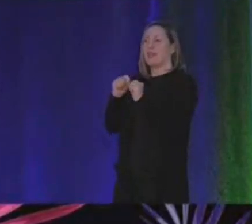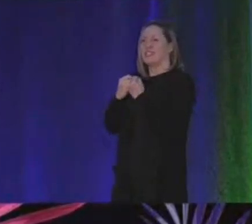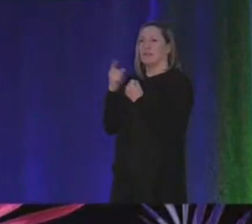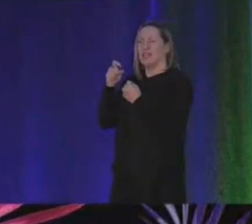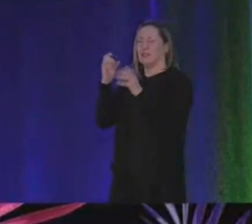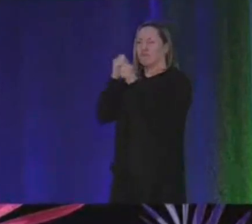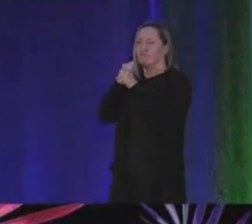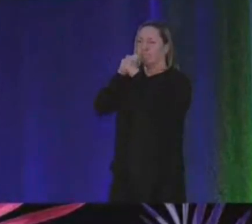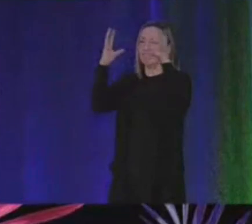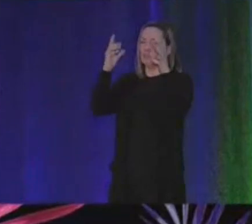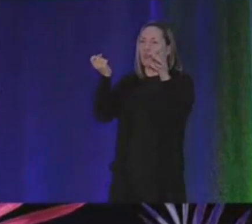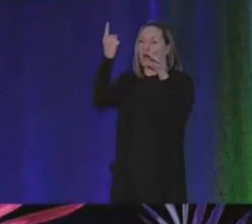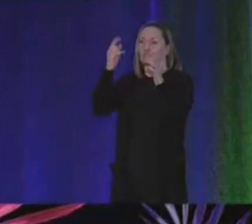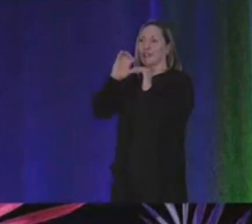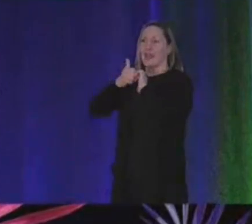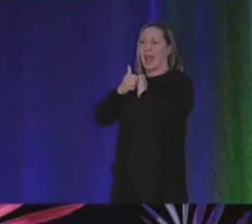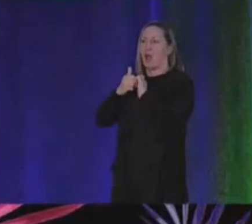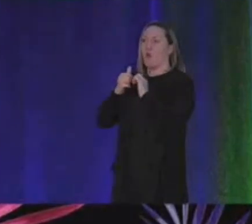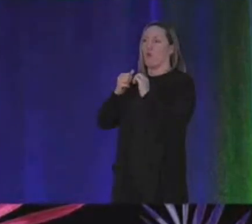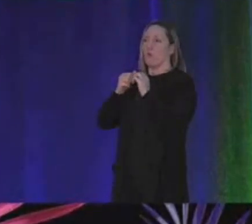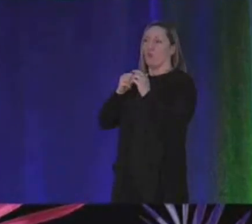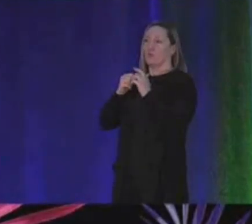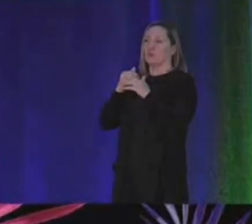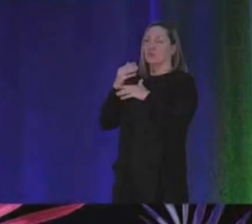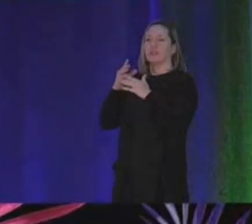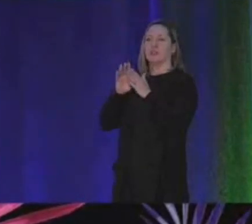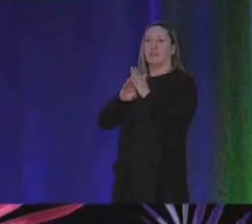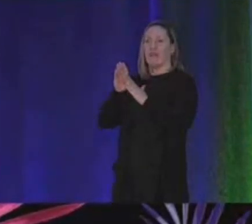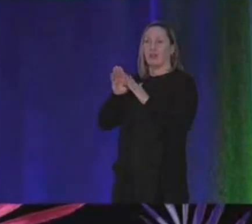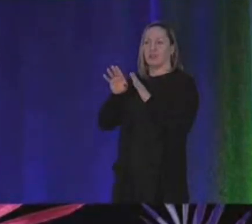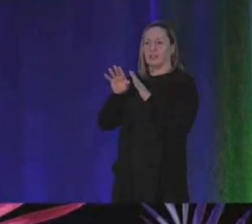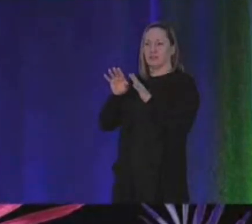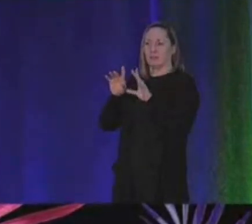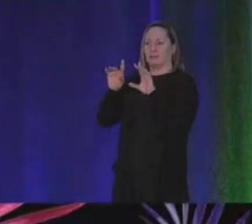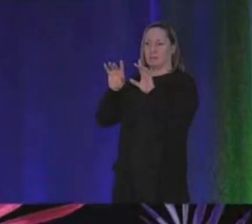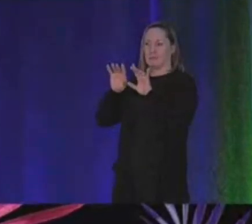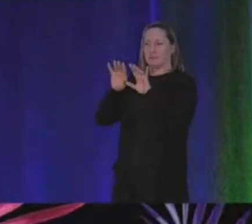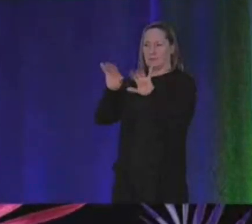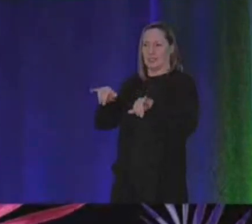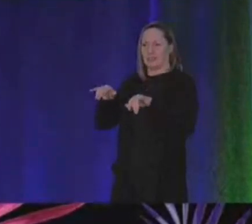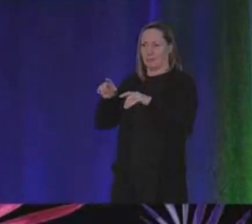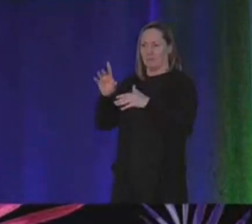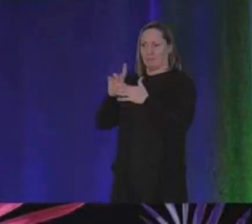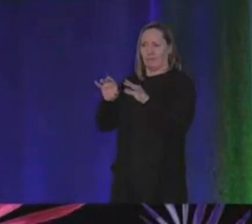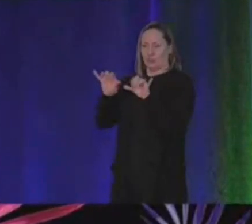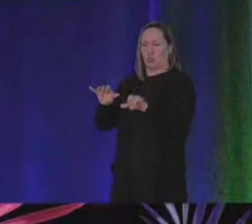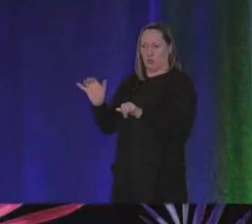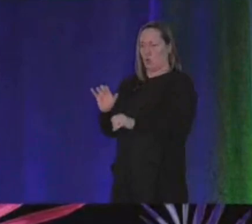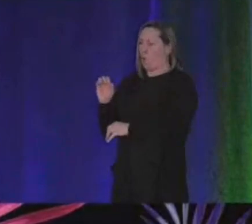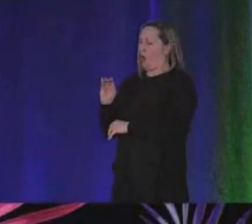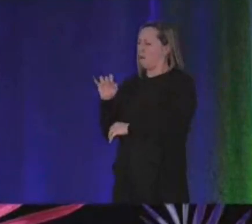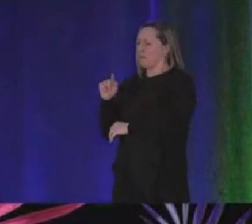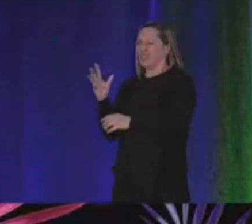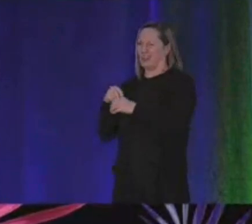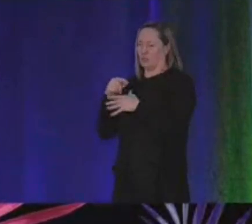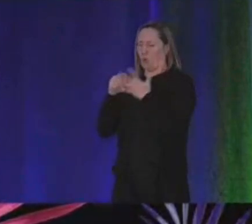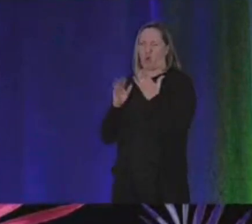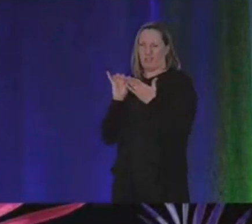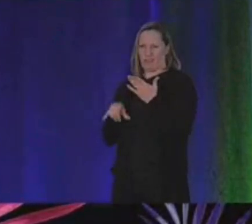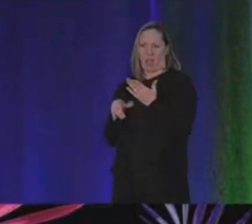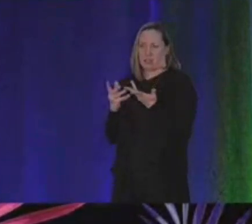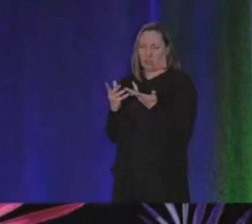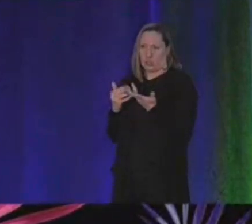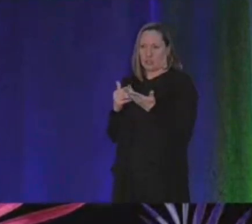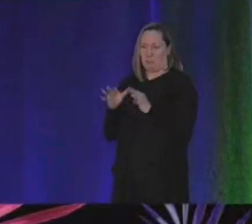to understand how our design system is doing too. So yeah, everything the Omlet covers all of them, and just happened to be there,